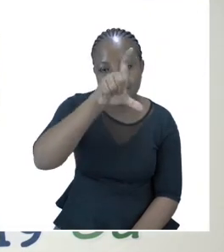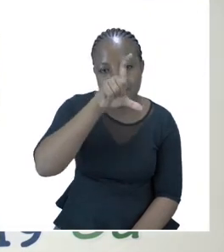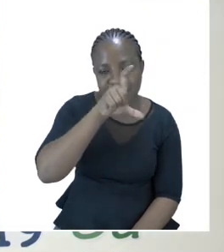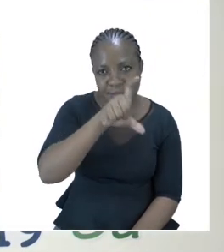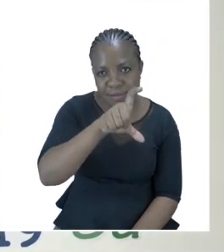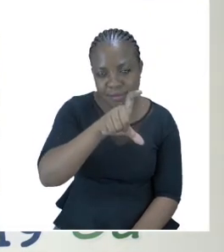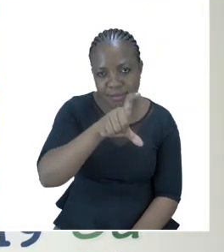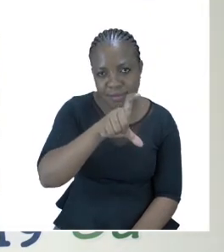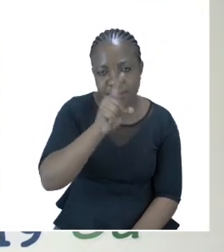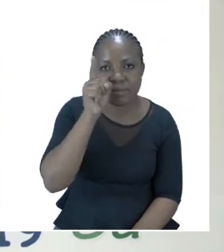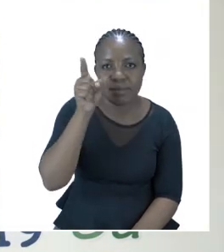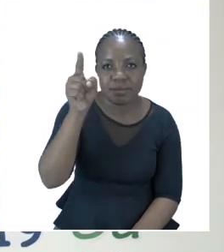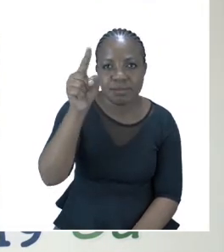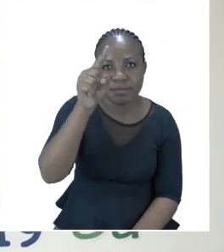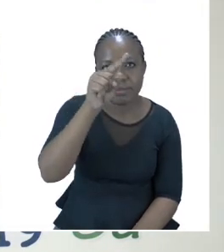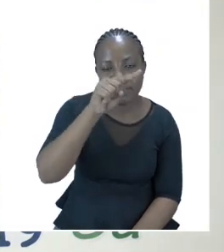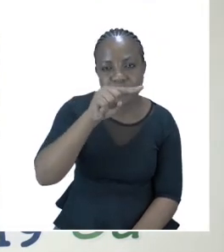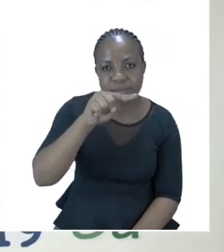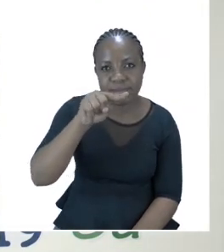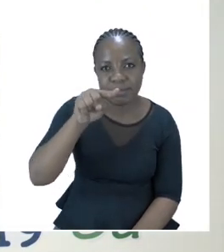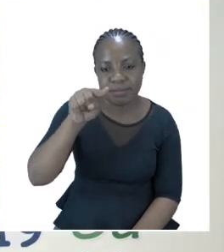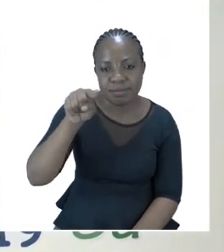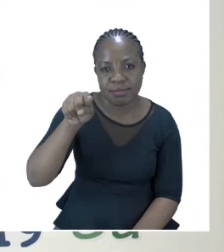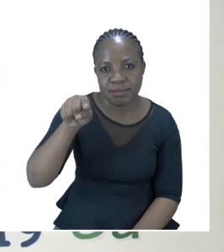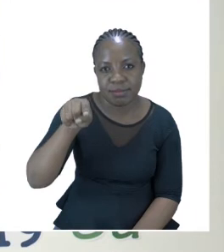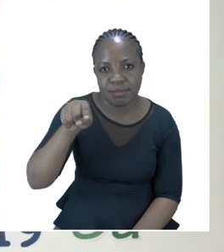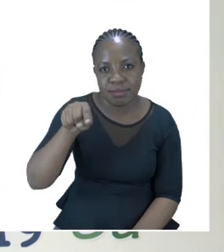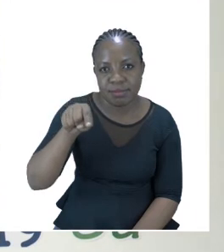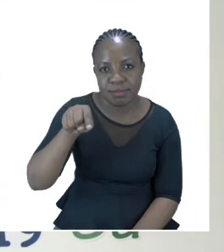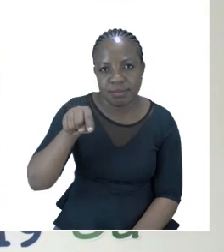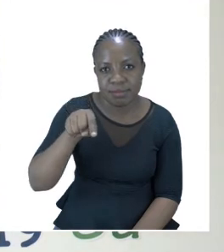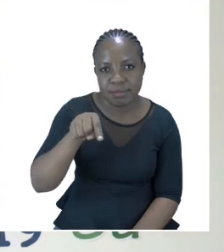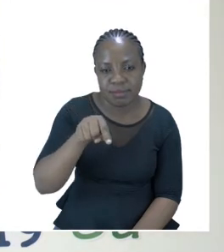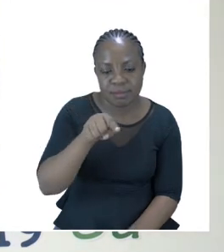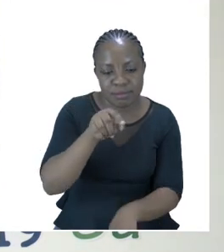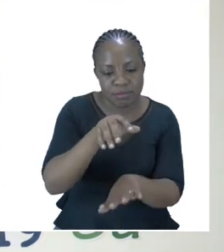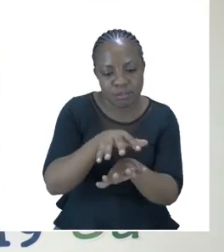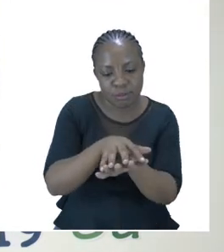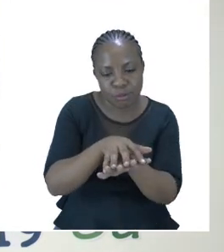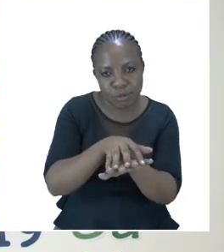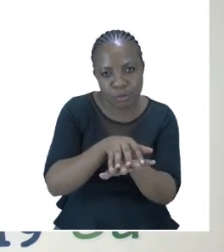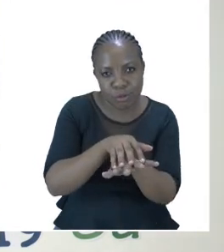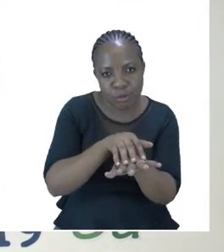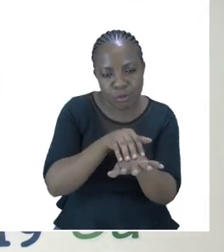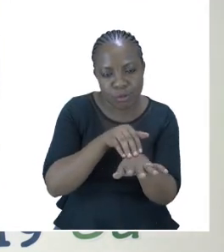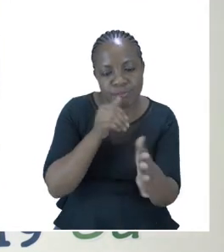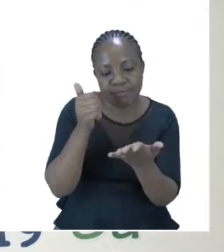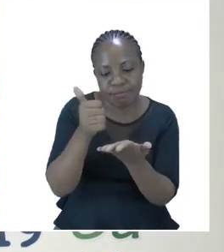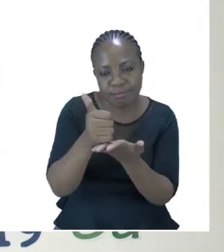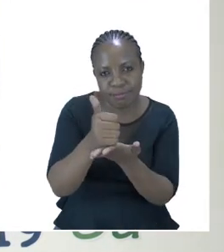going round. Take your time and make sure you catch all the trace lines.